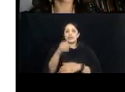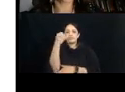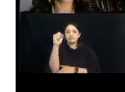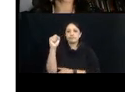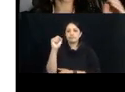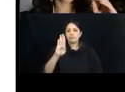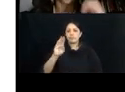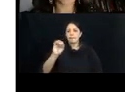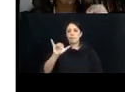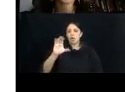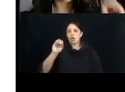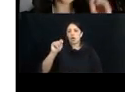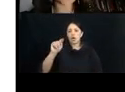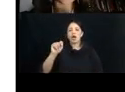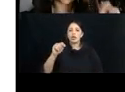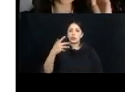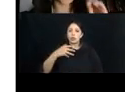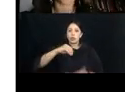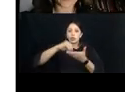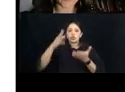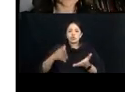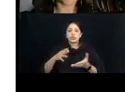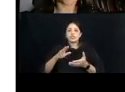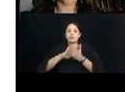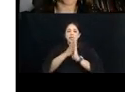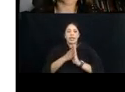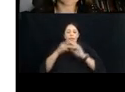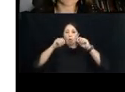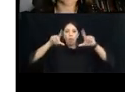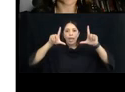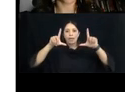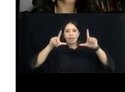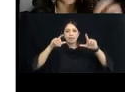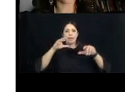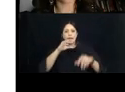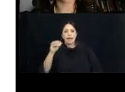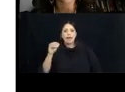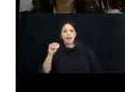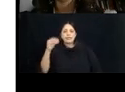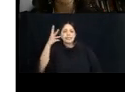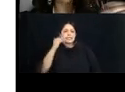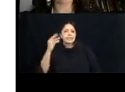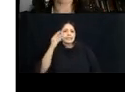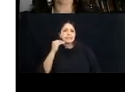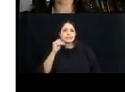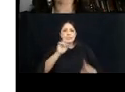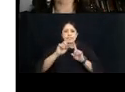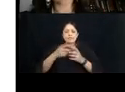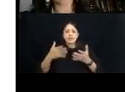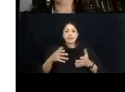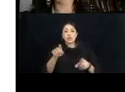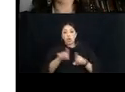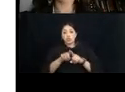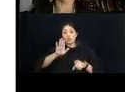so students are very much politicized and awakened by what they're seeing that parents and as farm workers